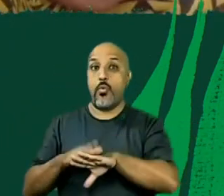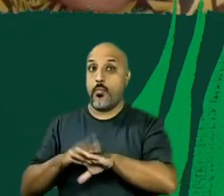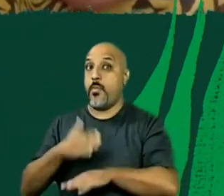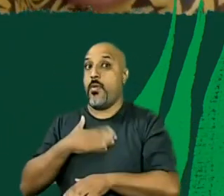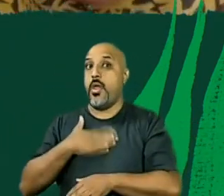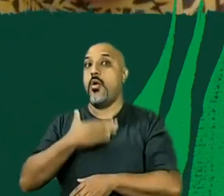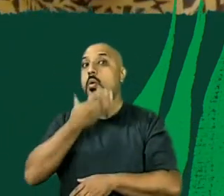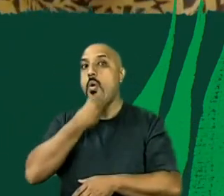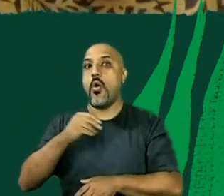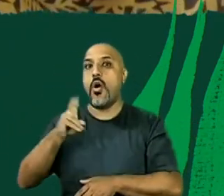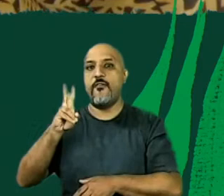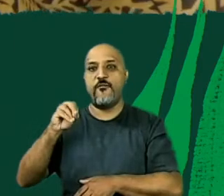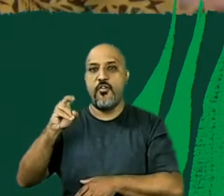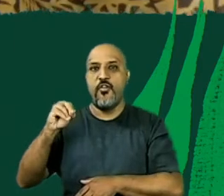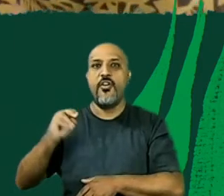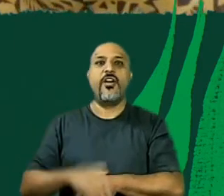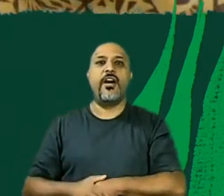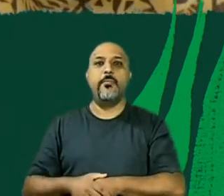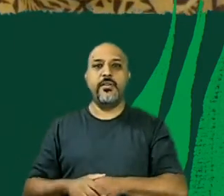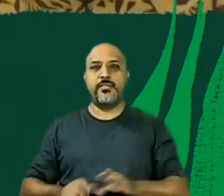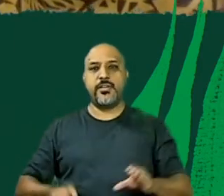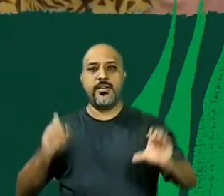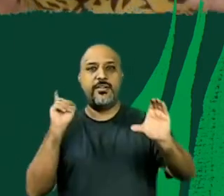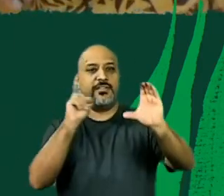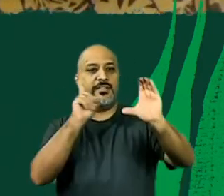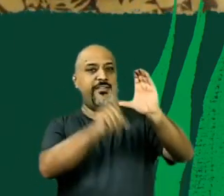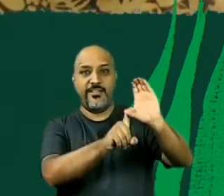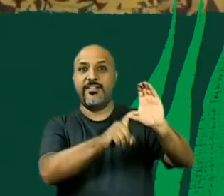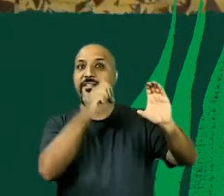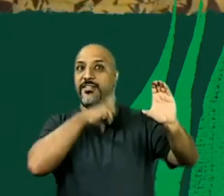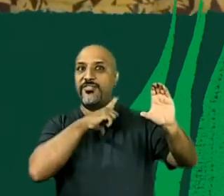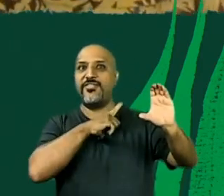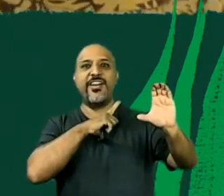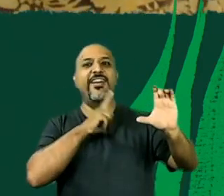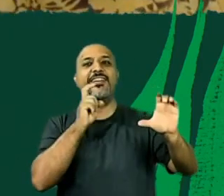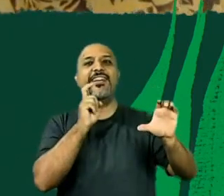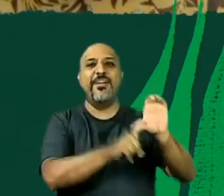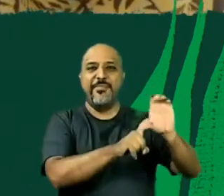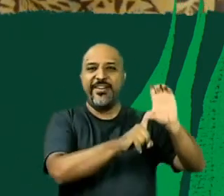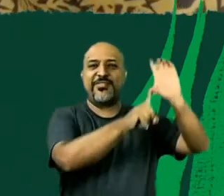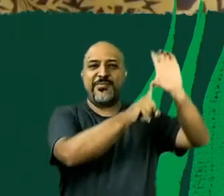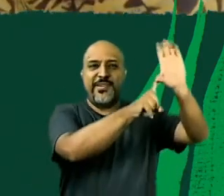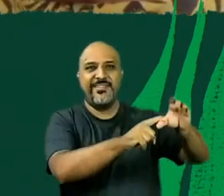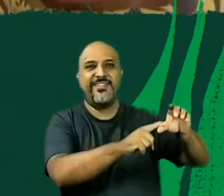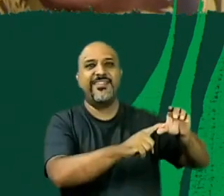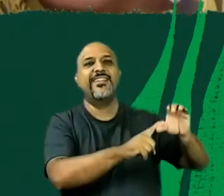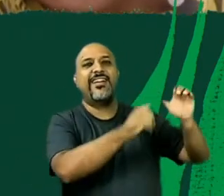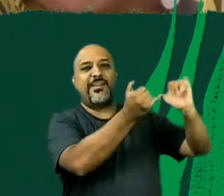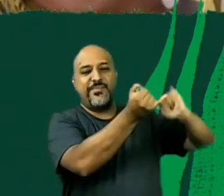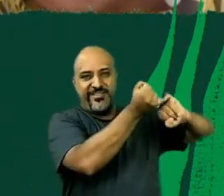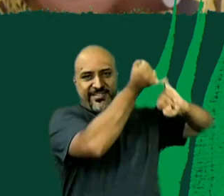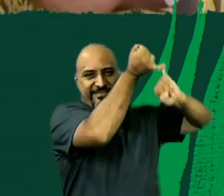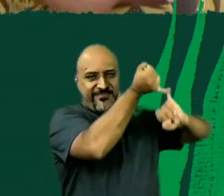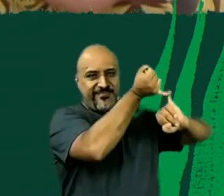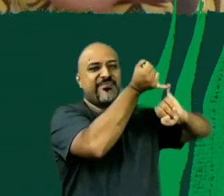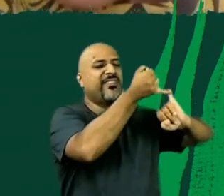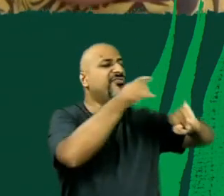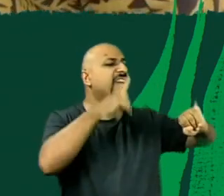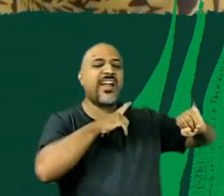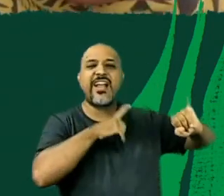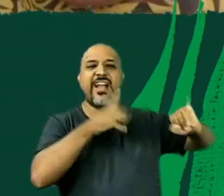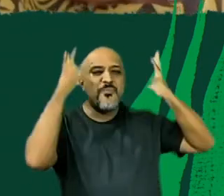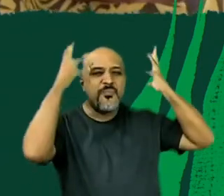just had beautiful things and frilly things and, you know, hairdos and, you know, nice shoes